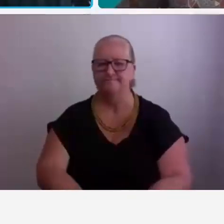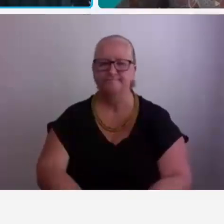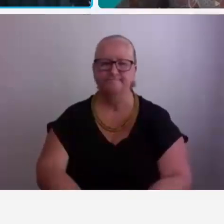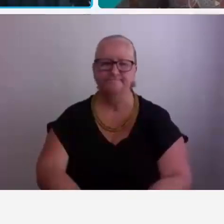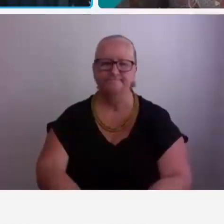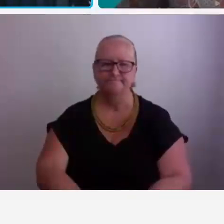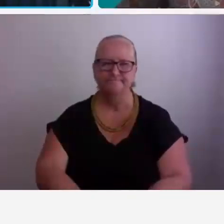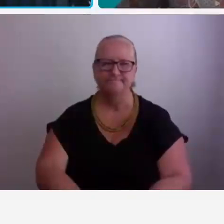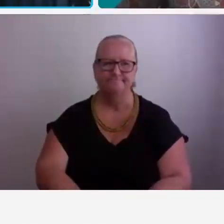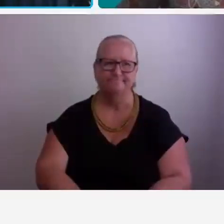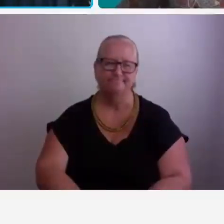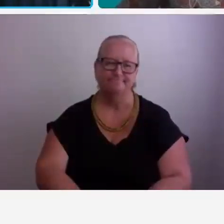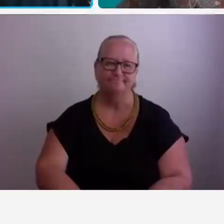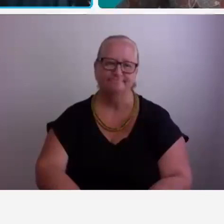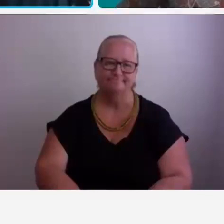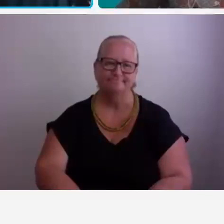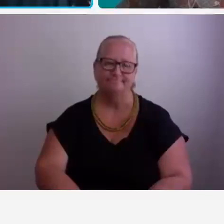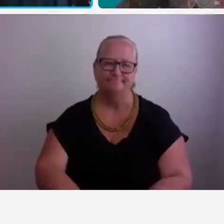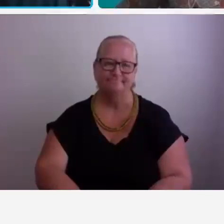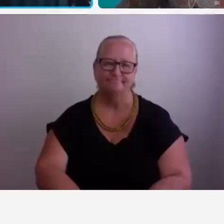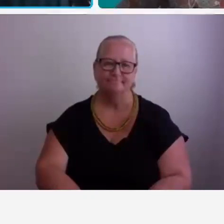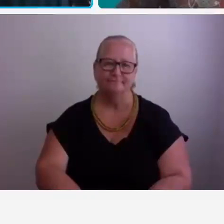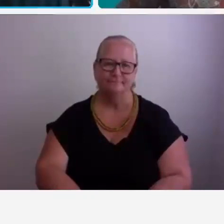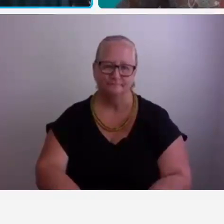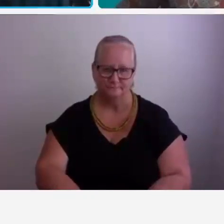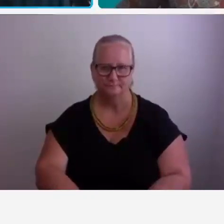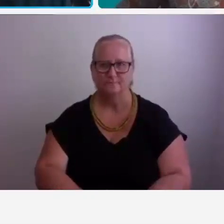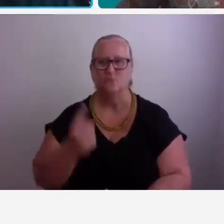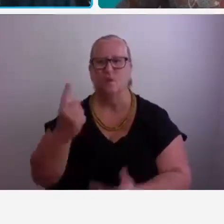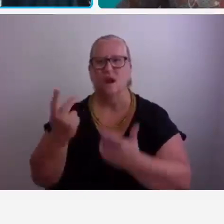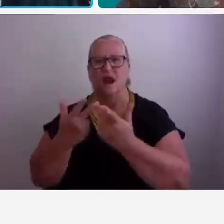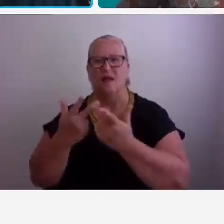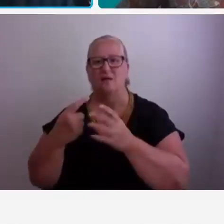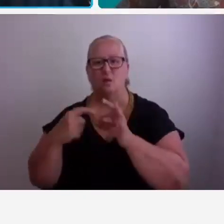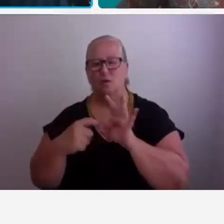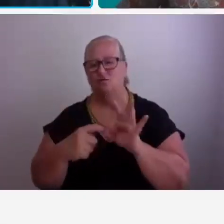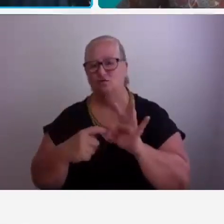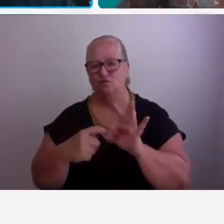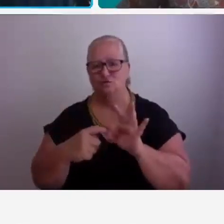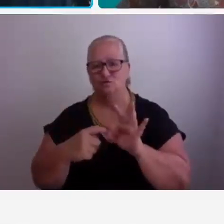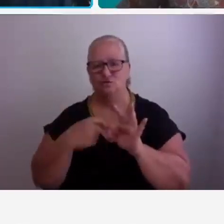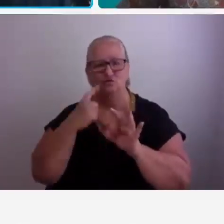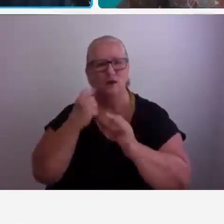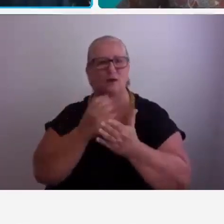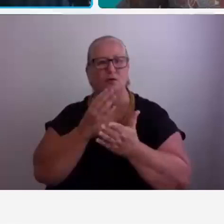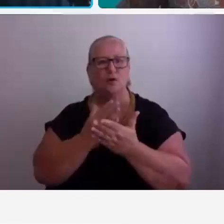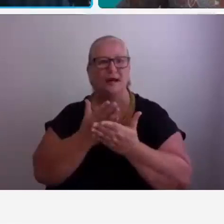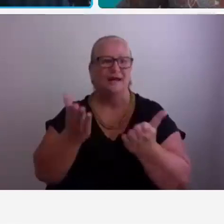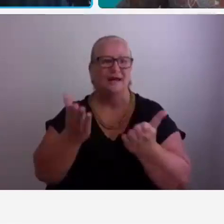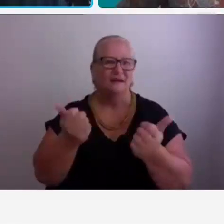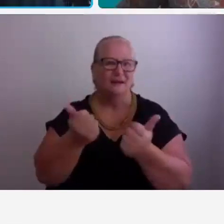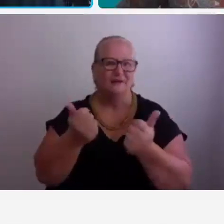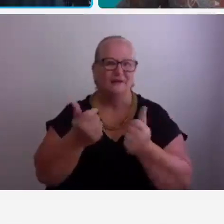All right. So a lot of ANAC questions. I will try to make sure that we give an opportunity to Angela and Jess to kind